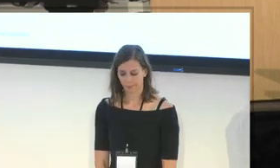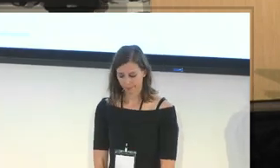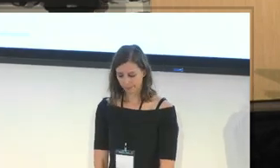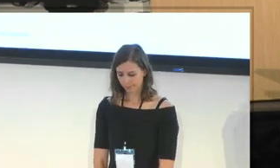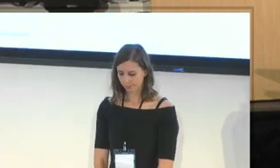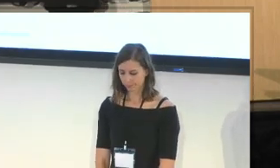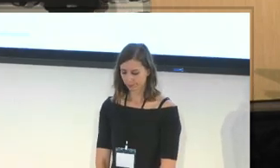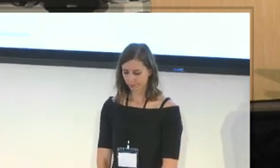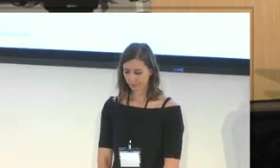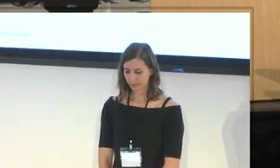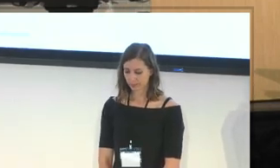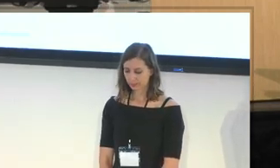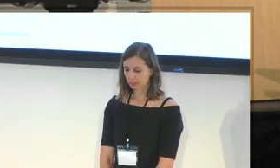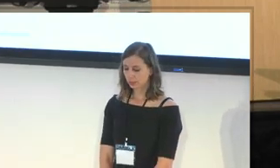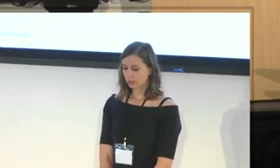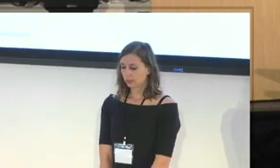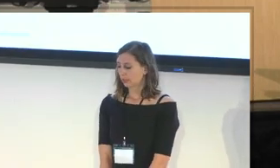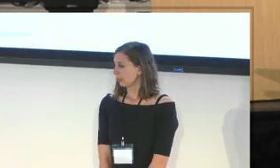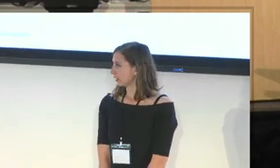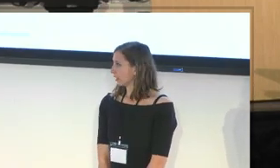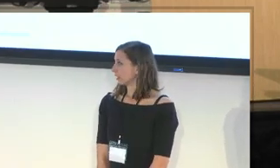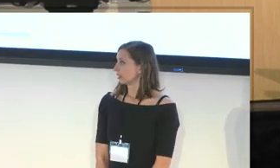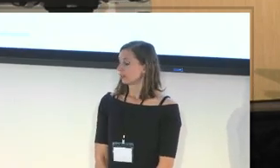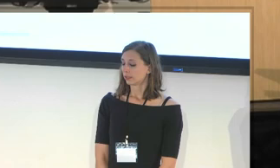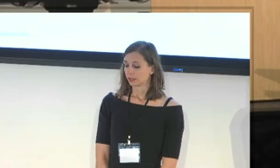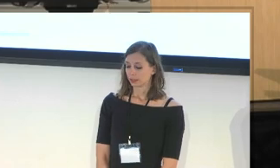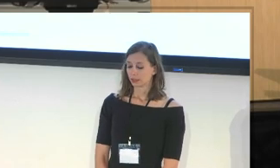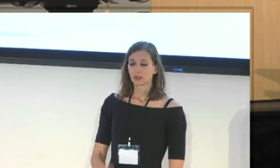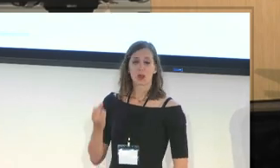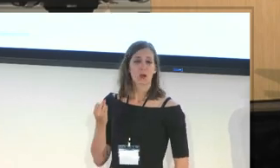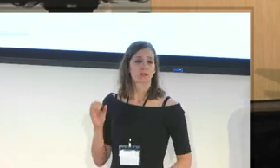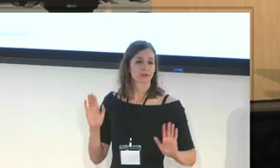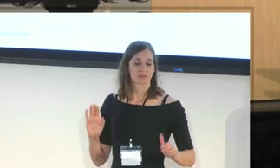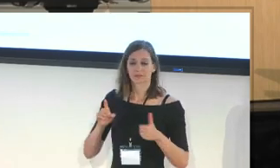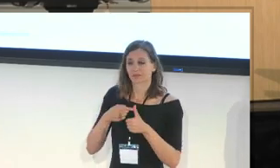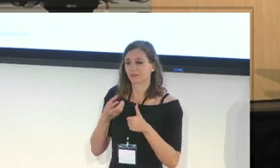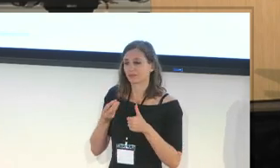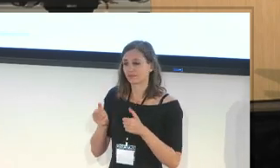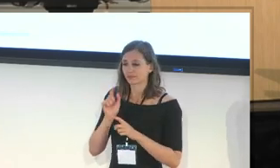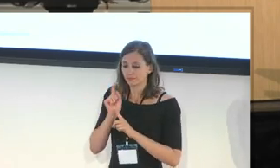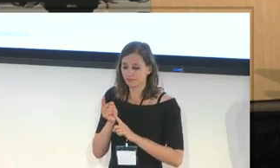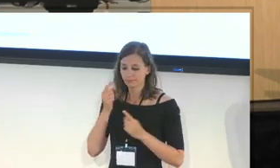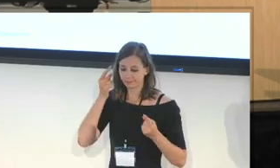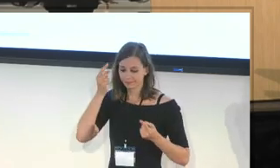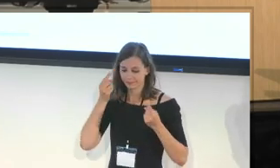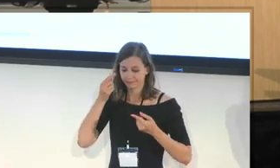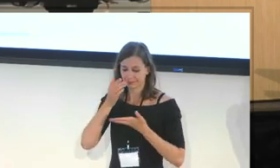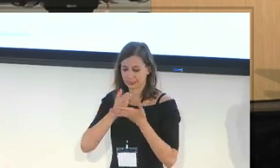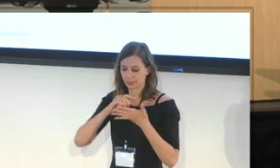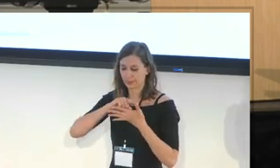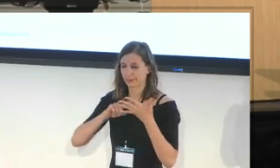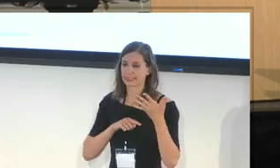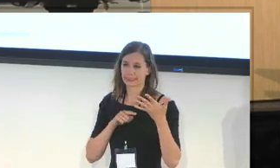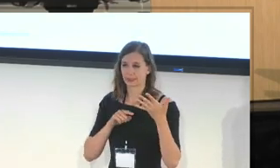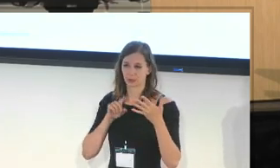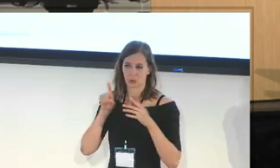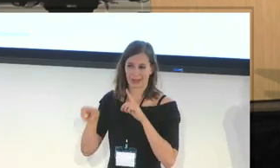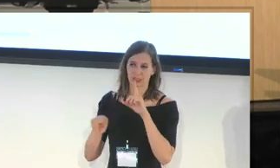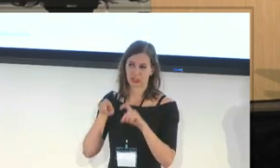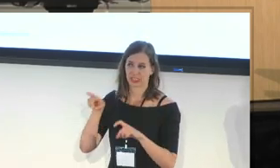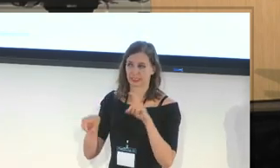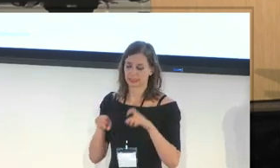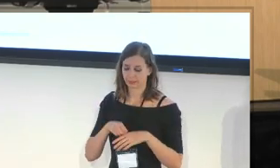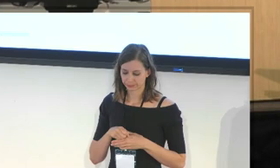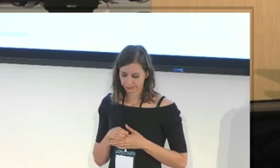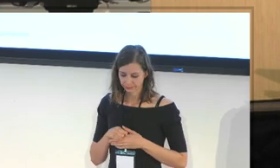So just want to spend a couple of minutes here just thinking about these questions. You'll see there's some nice fill in the blanks, and I will read them out as